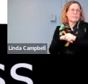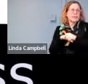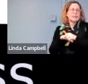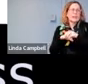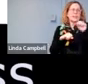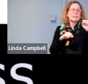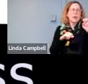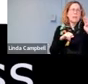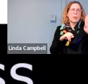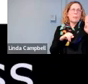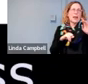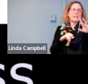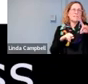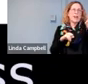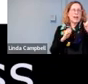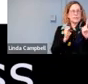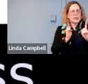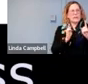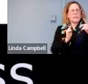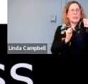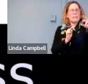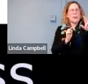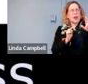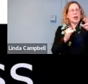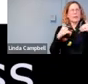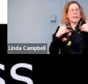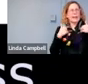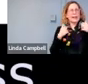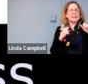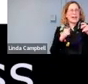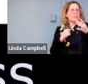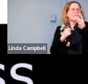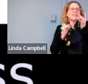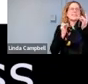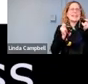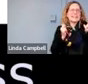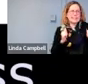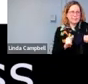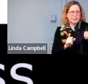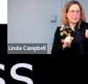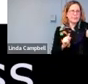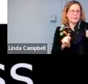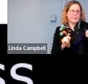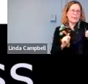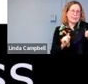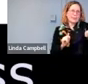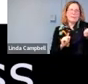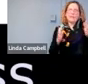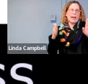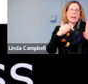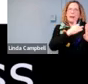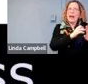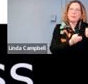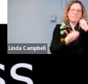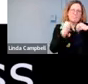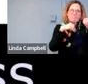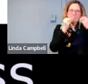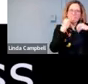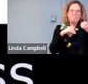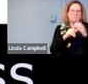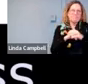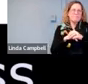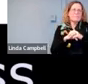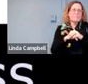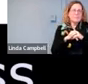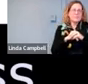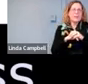salmon rivers. Smallmouth bass was found, the par young salmon, they find them quite delicious,